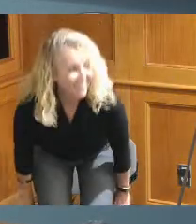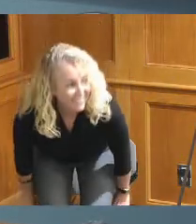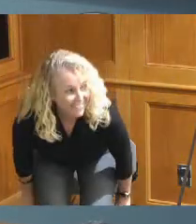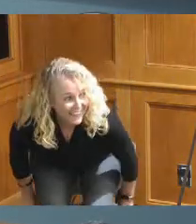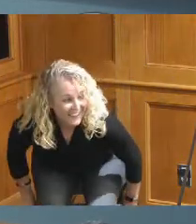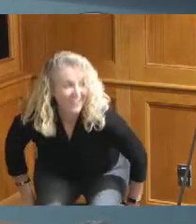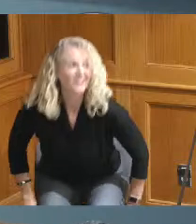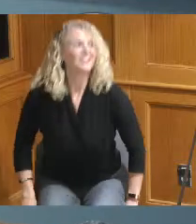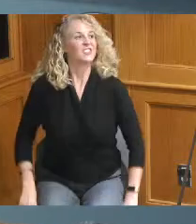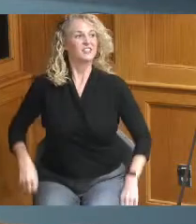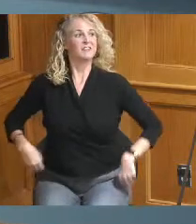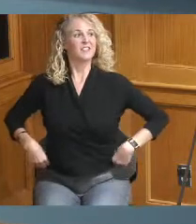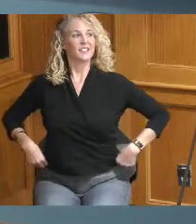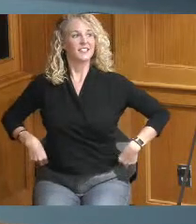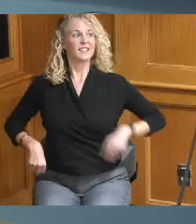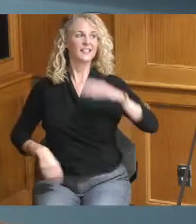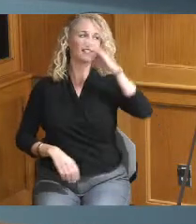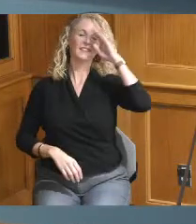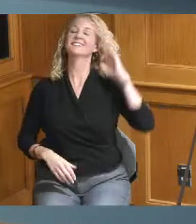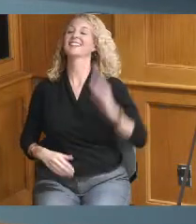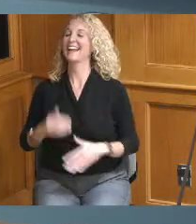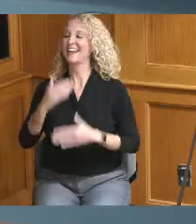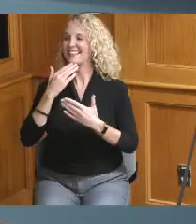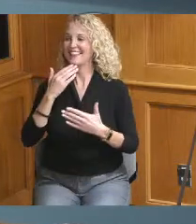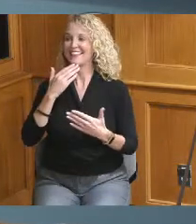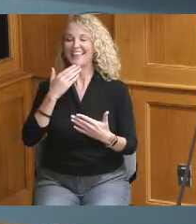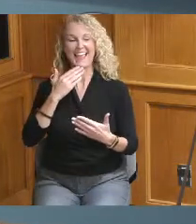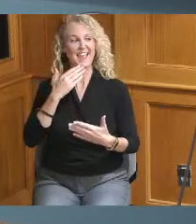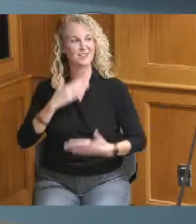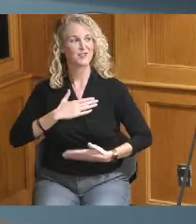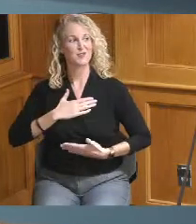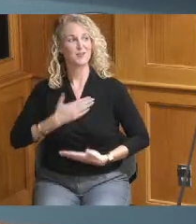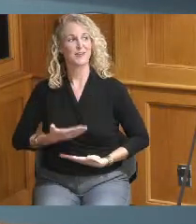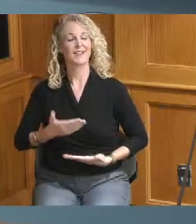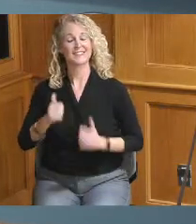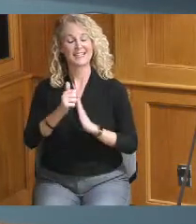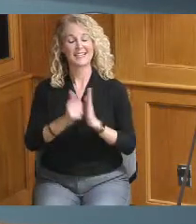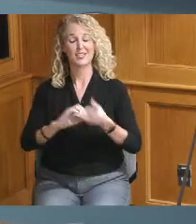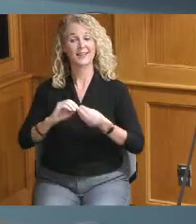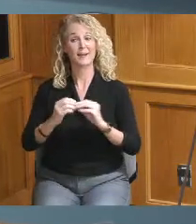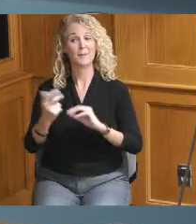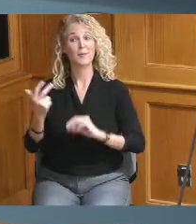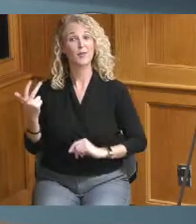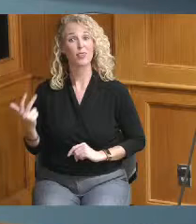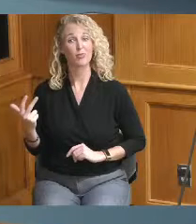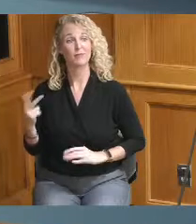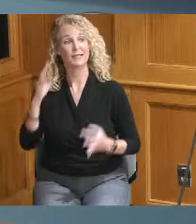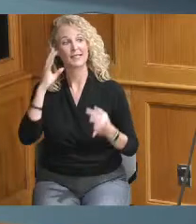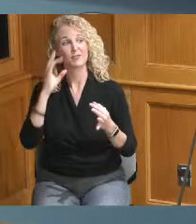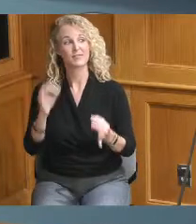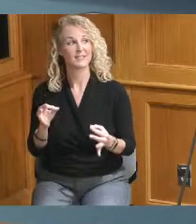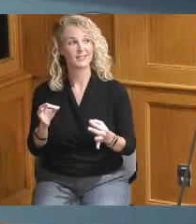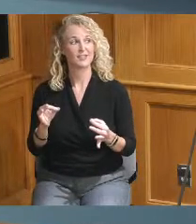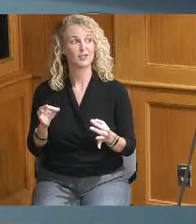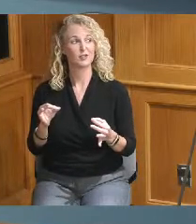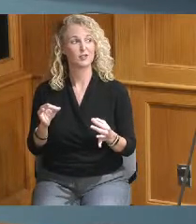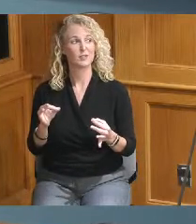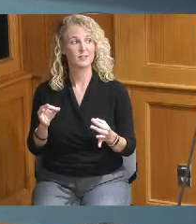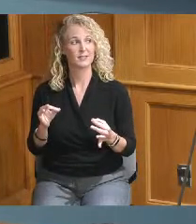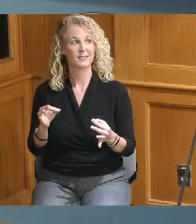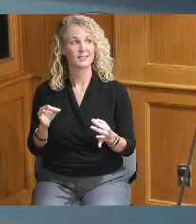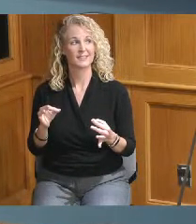consent agenda. Thank you, Commissioners. The consent agenda, item number 3 is a resolution. This is